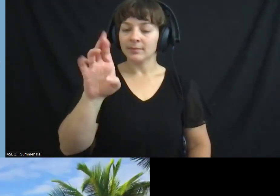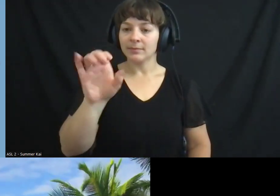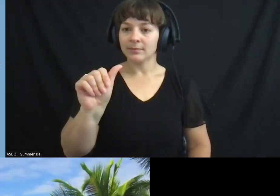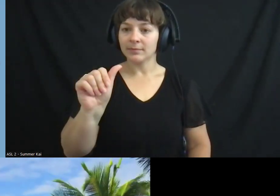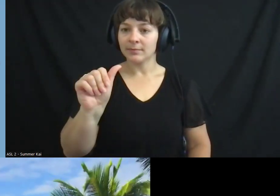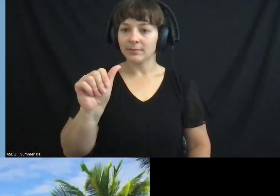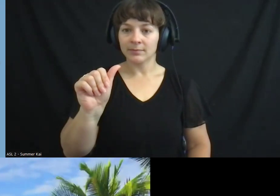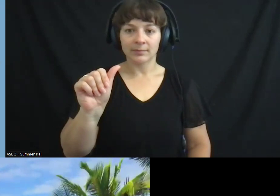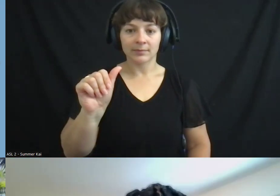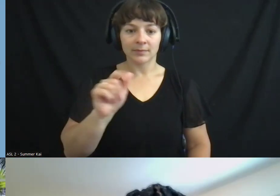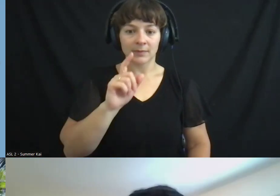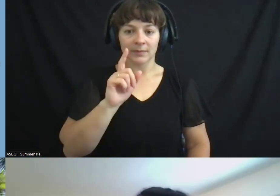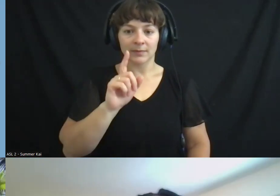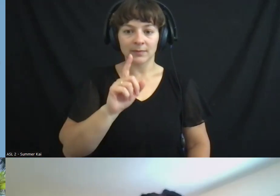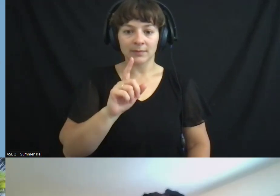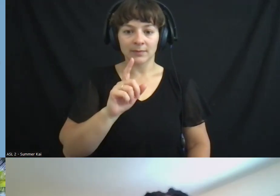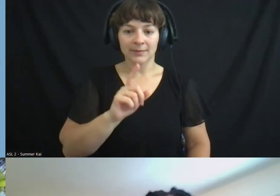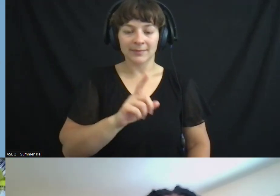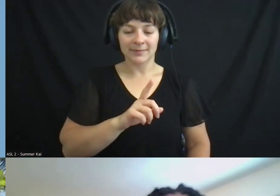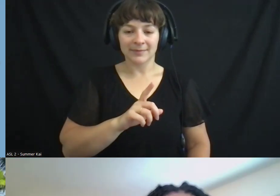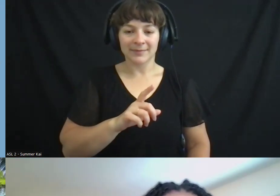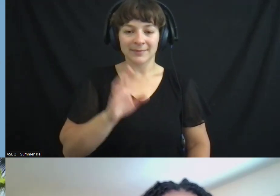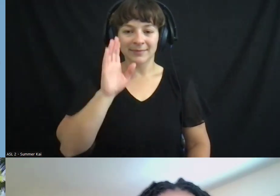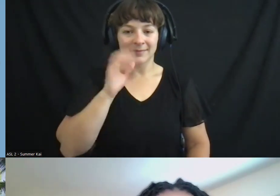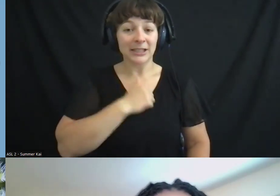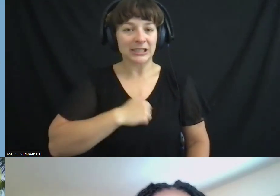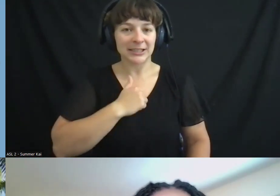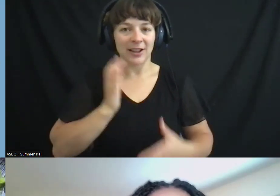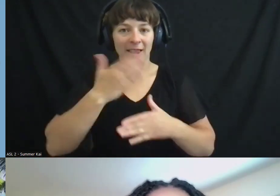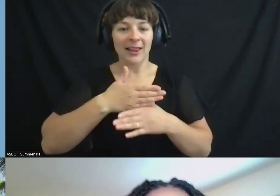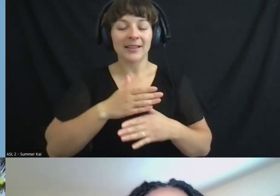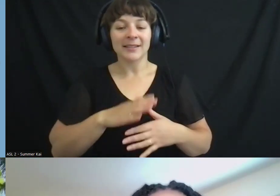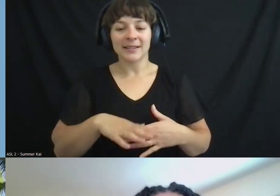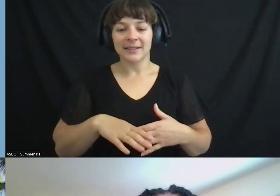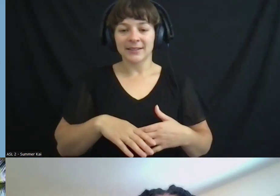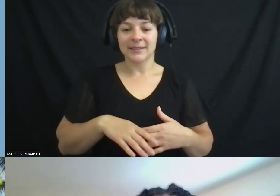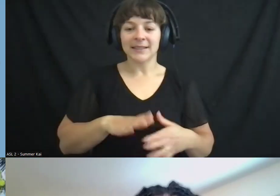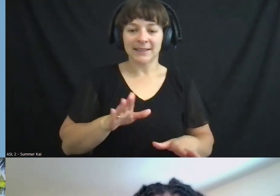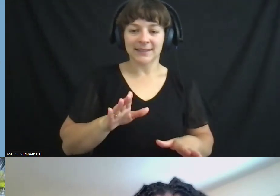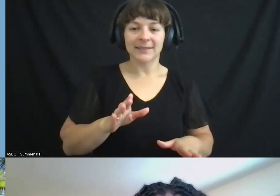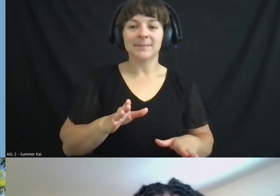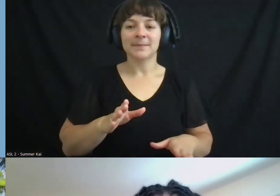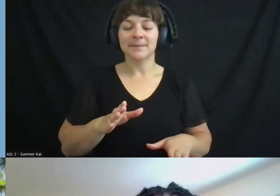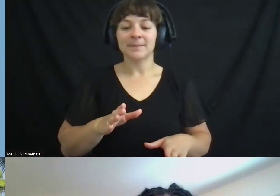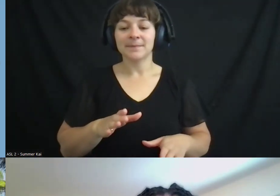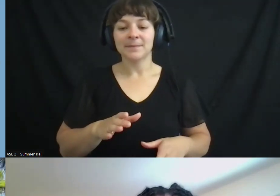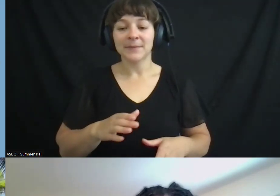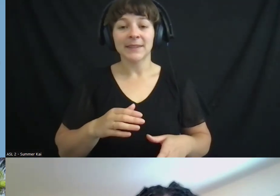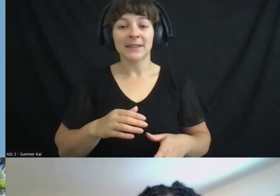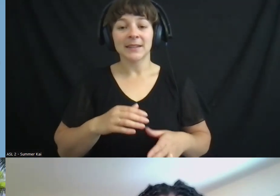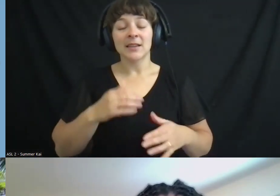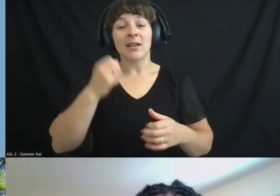Mommy, give me a second. I'm getting ready to get online. Sorry about that. So yes, you guys, especially the agency,